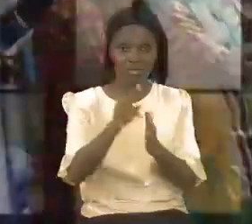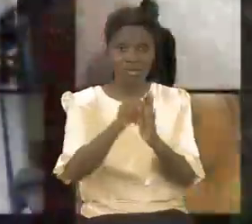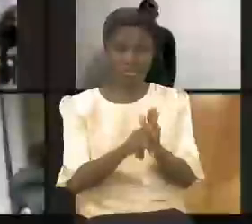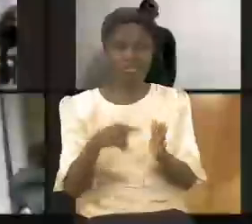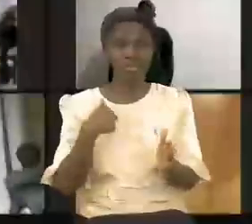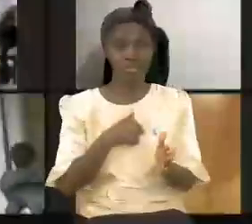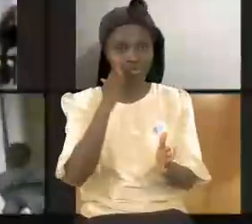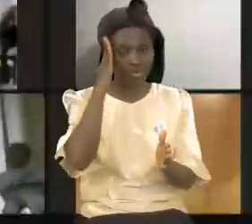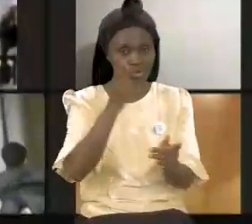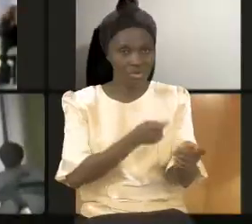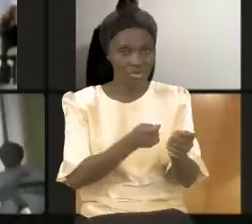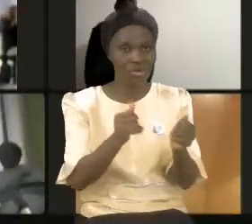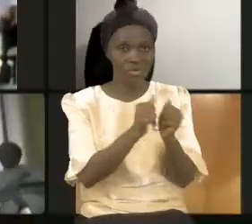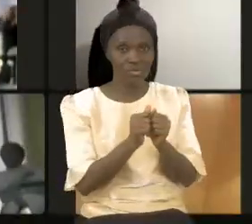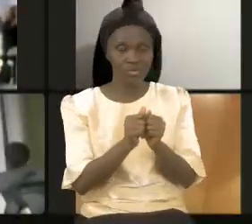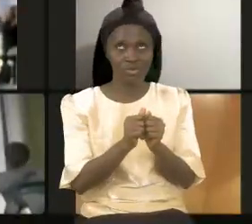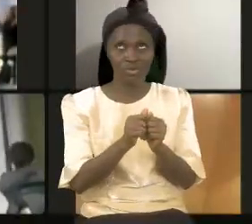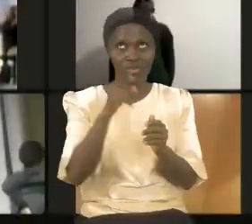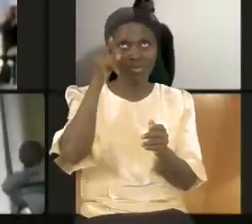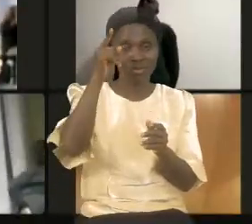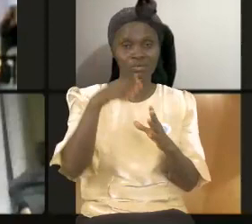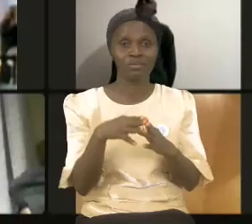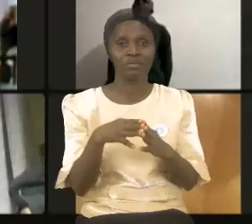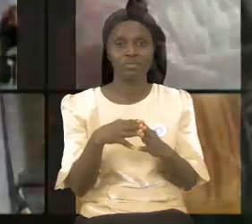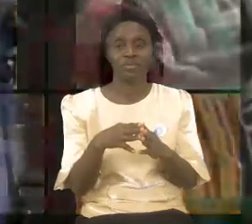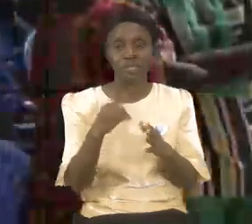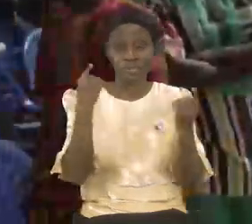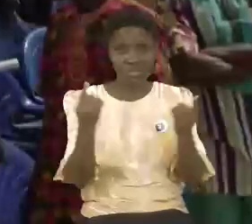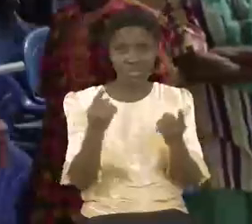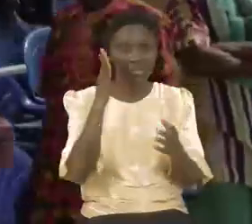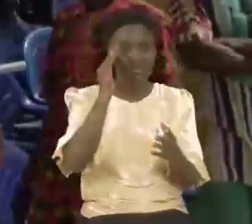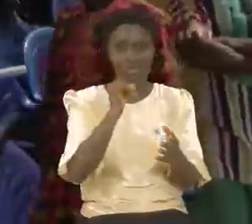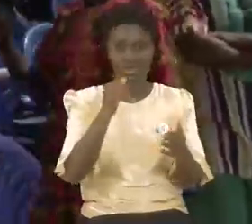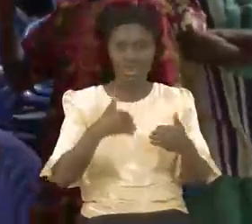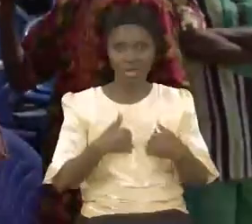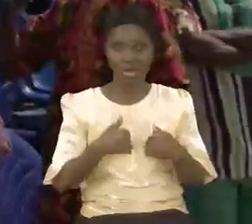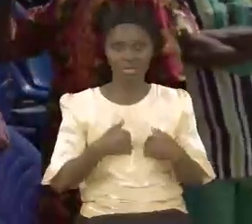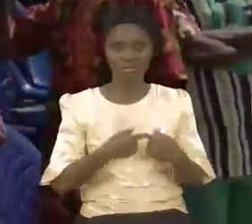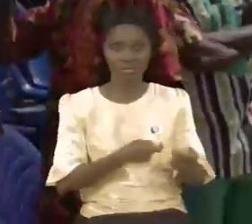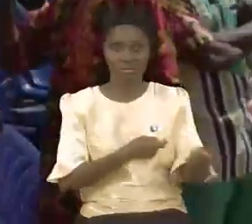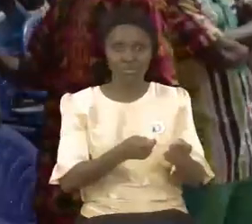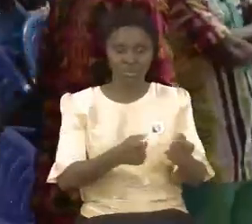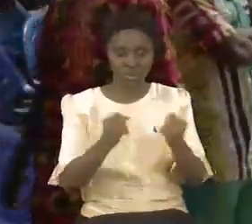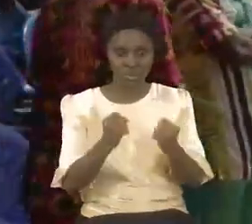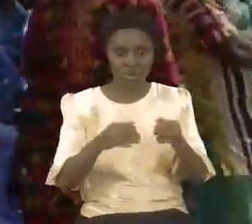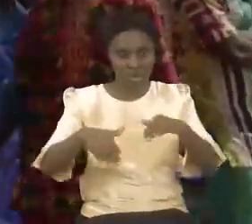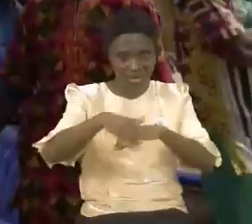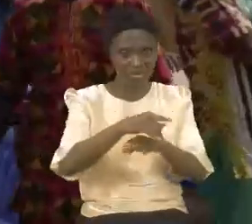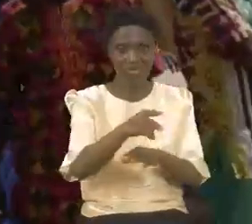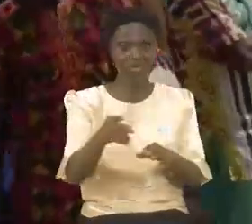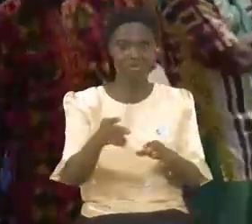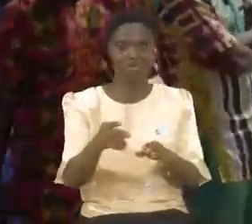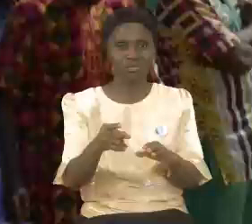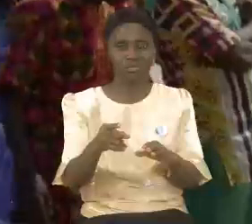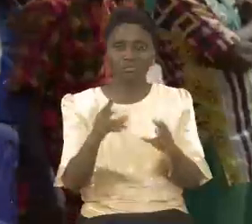him. And sin shall not have dominion over you. Sickness shall not have dominion over you. The